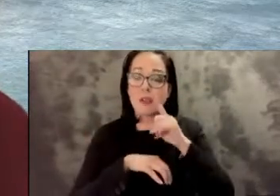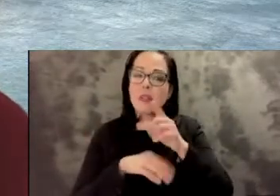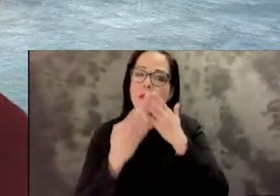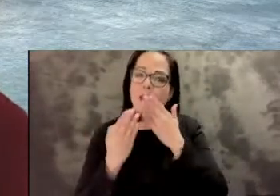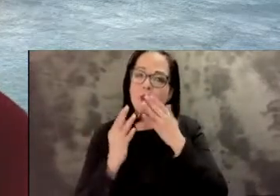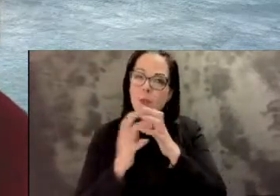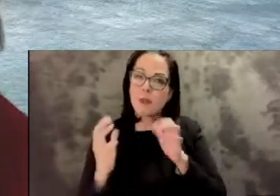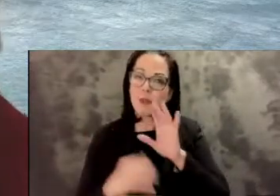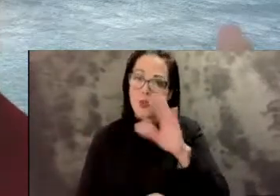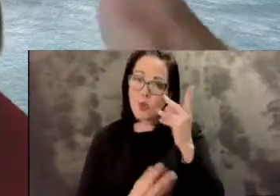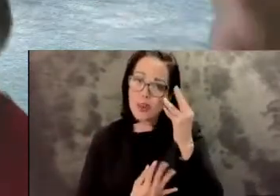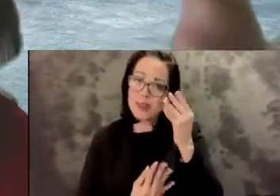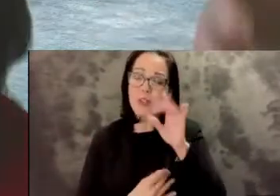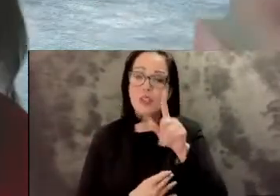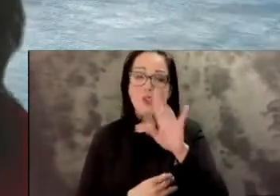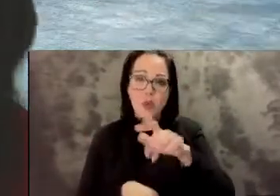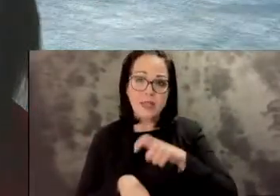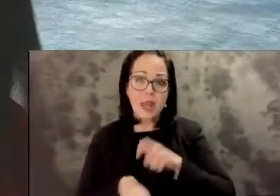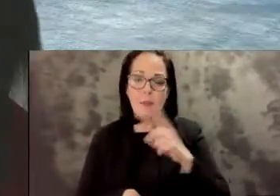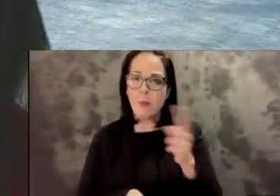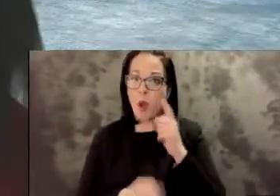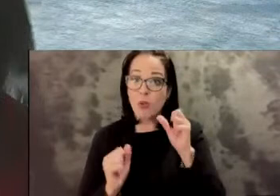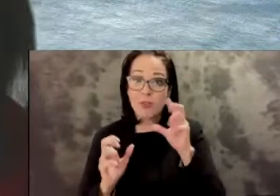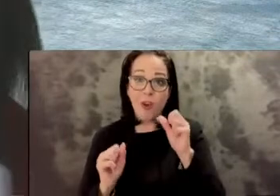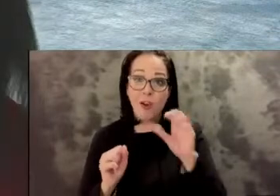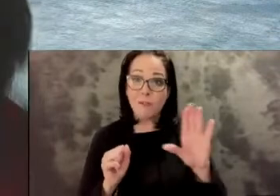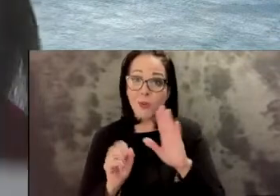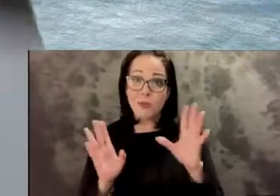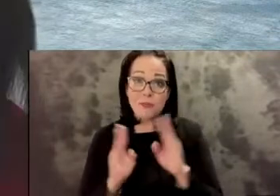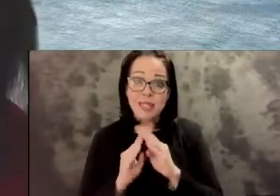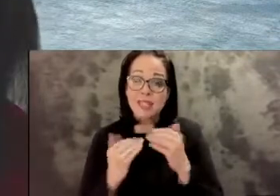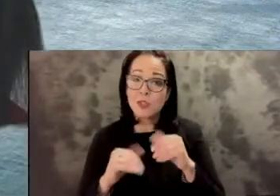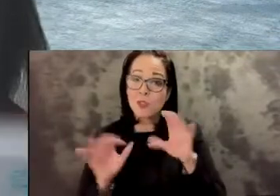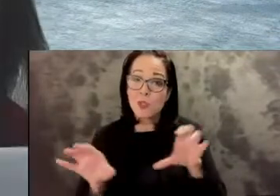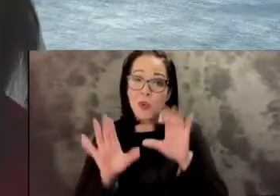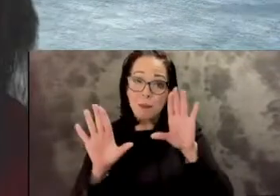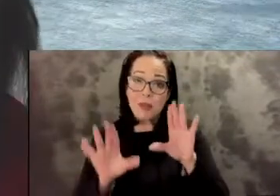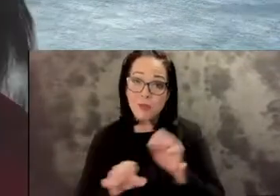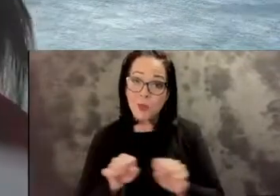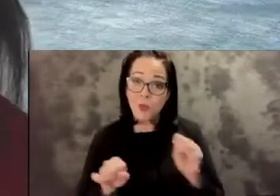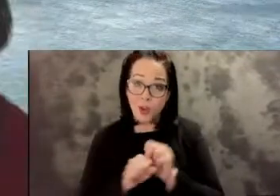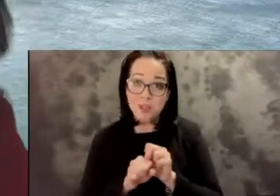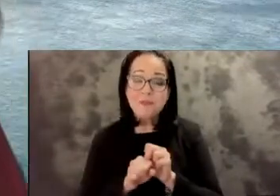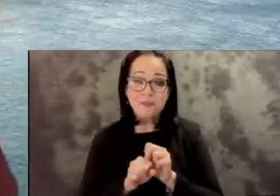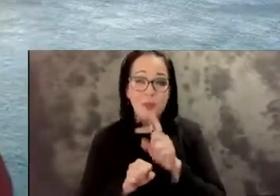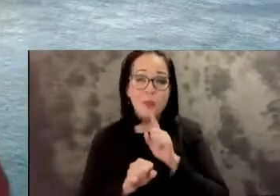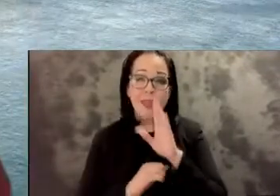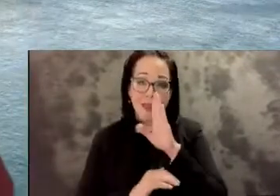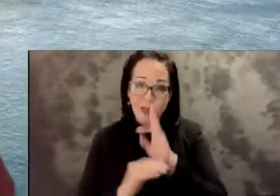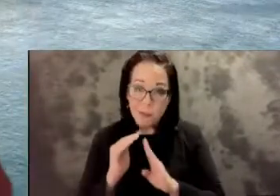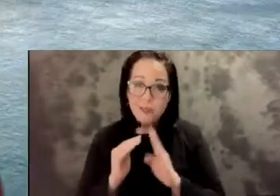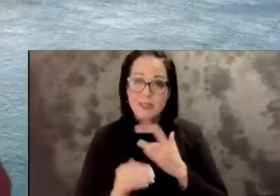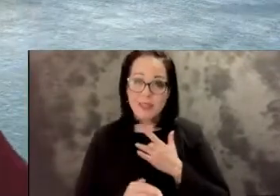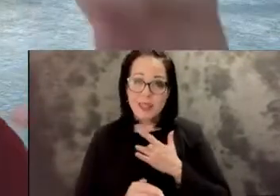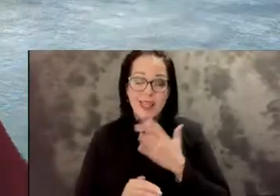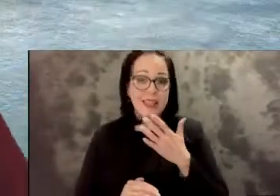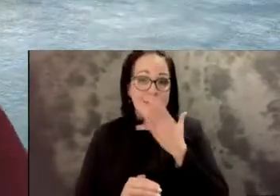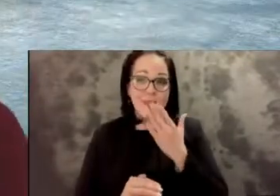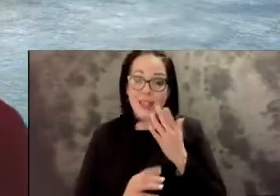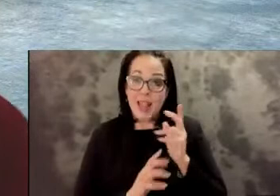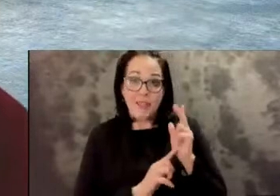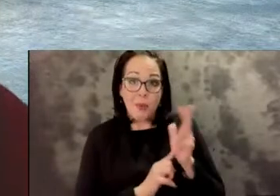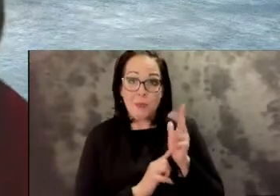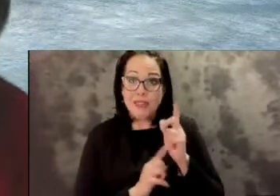time. Again, I am always in awe of your meetings. You do such amazing work, and I'm so humbled. I just have 3 minutes to